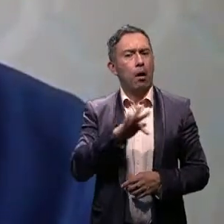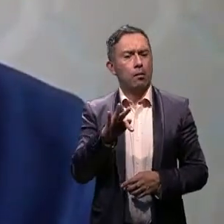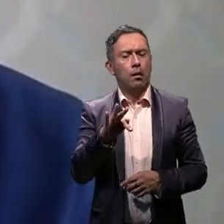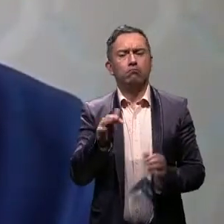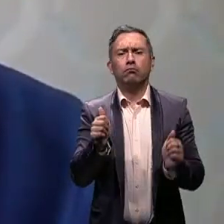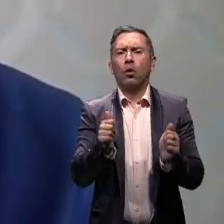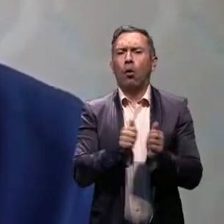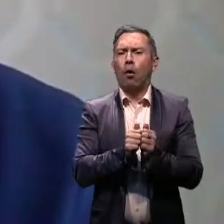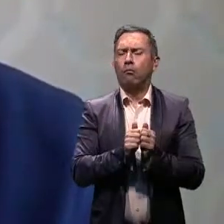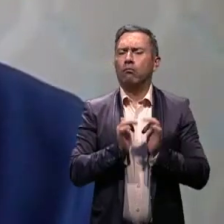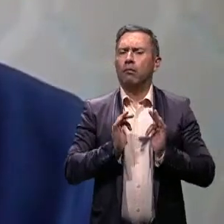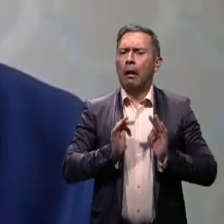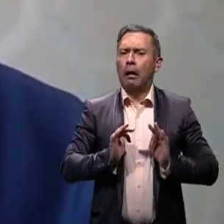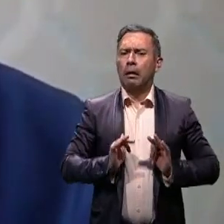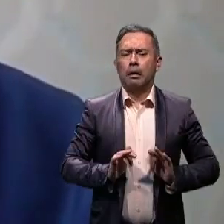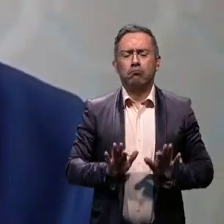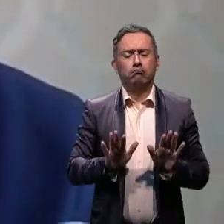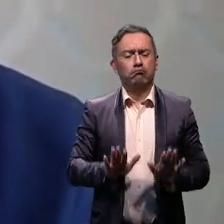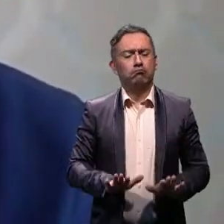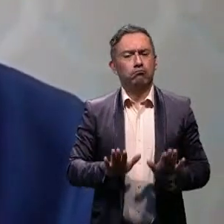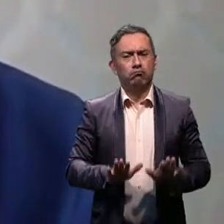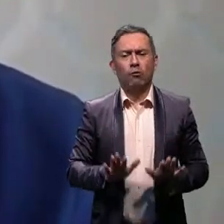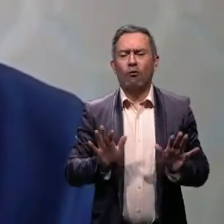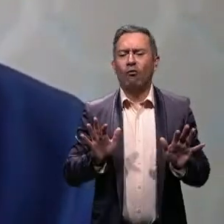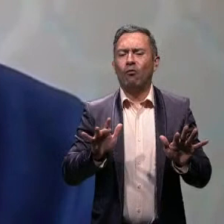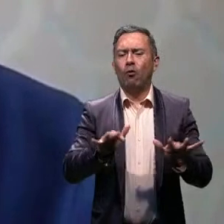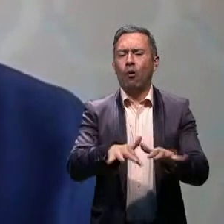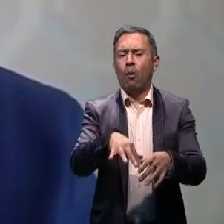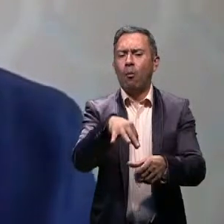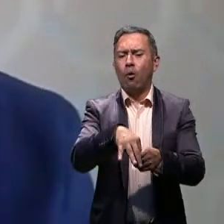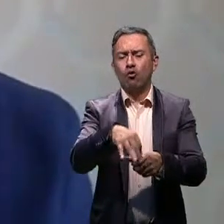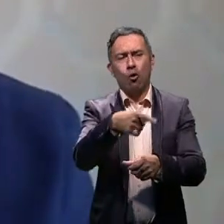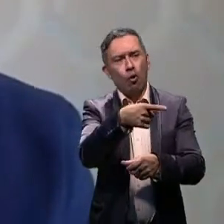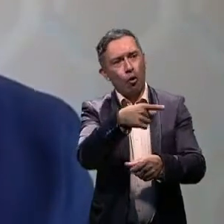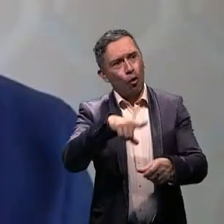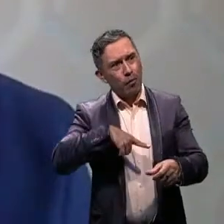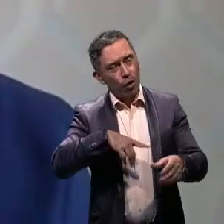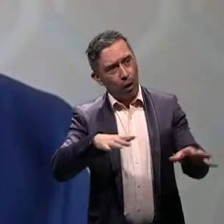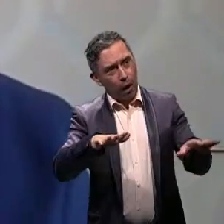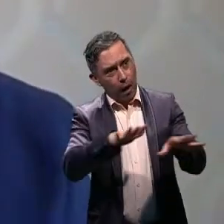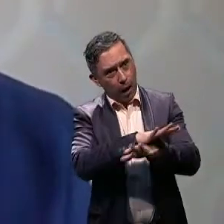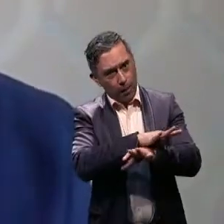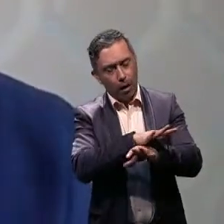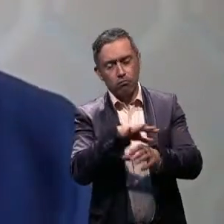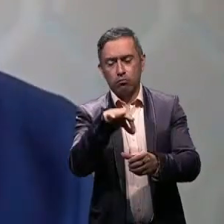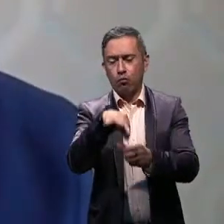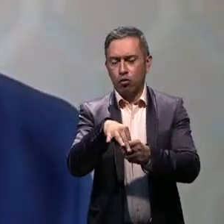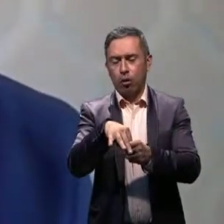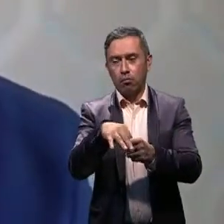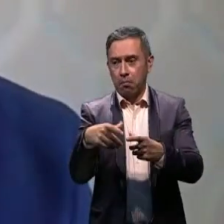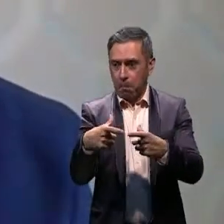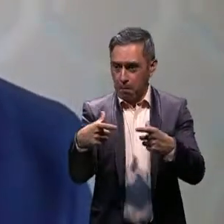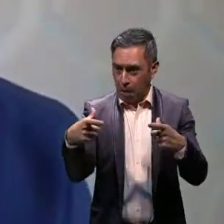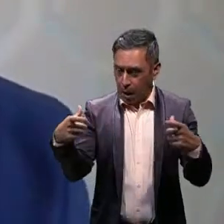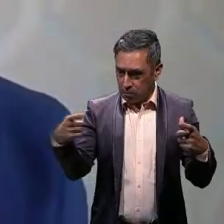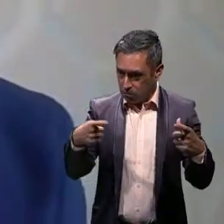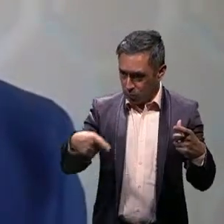to pacifically choose the succession in or to